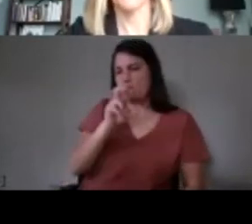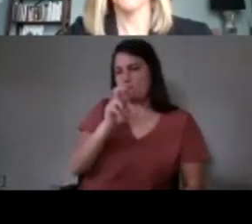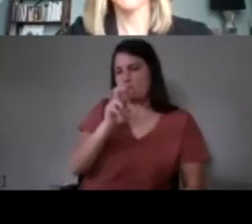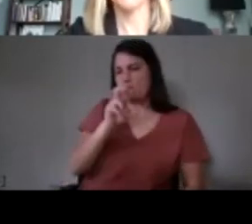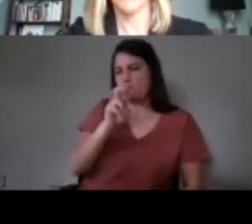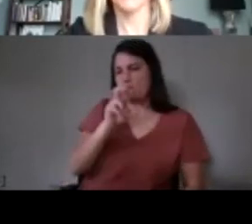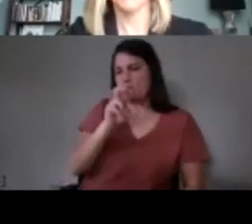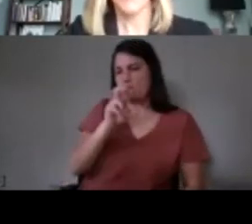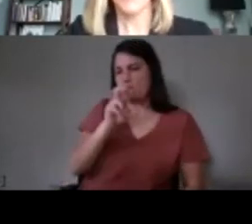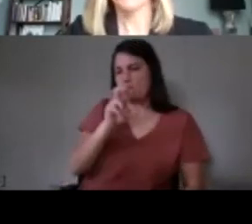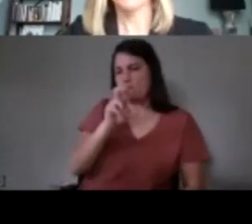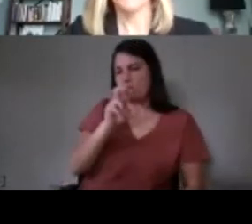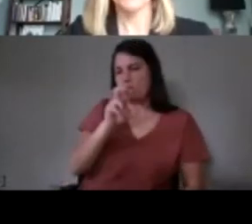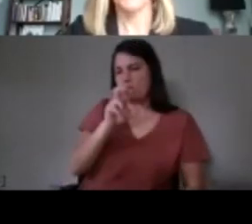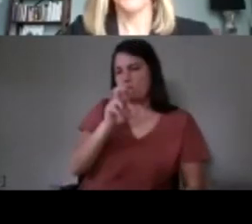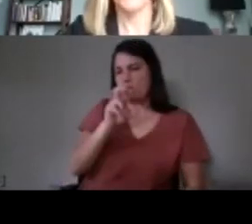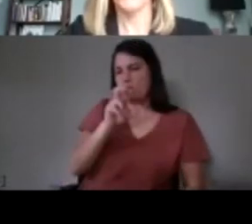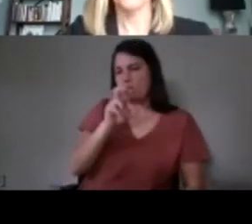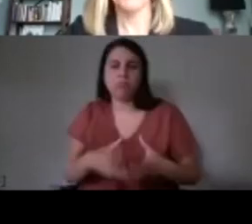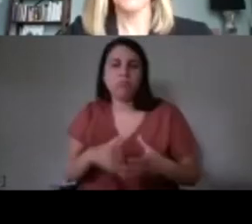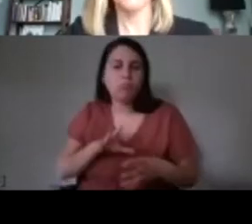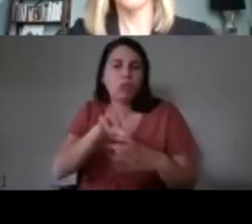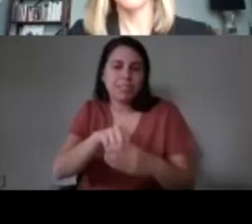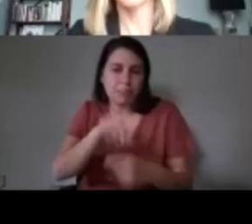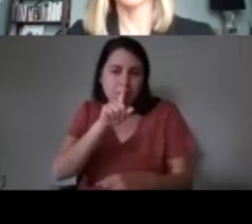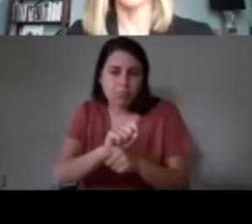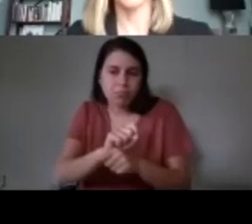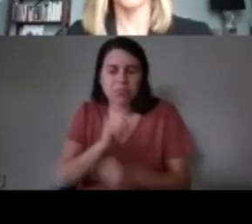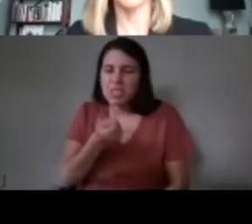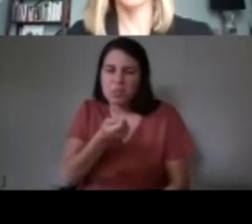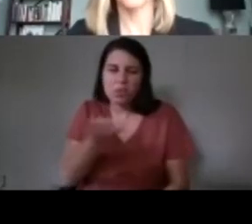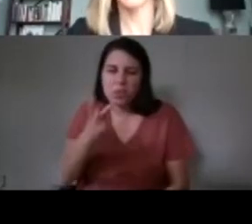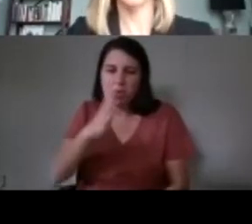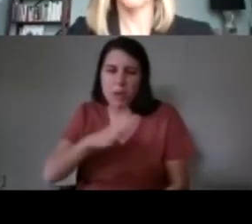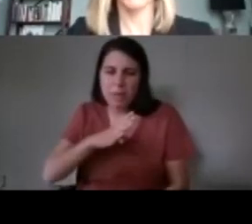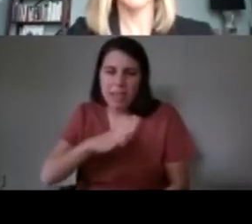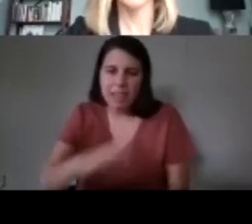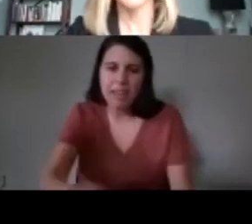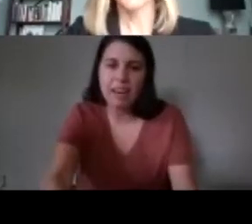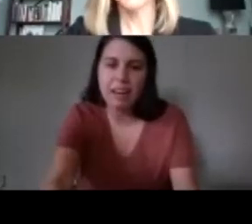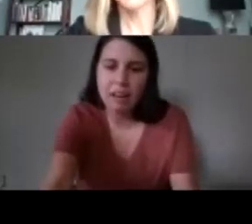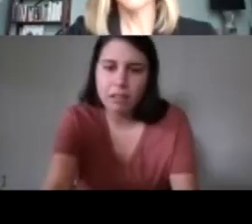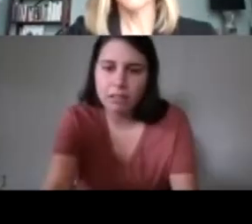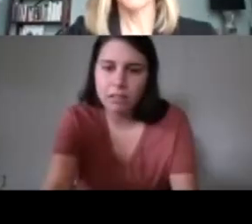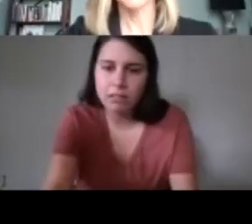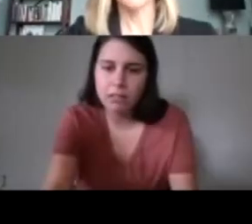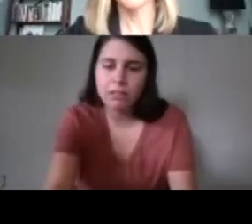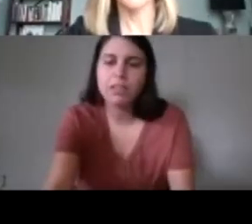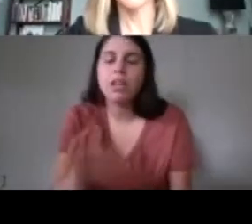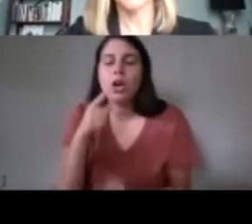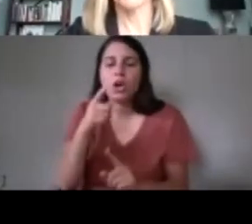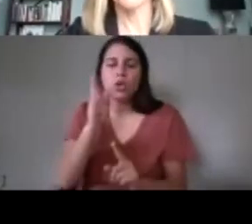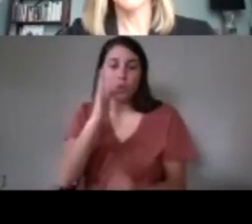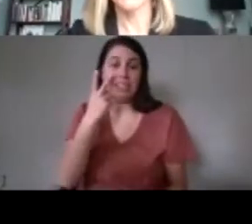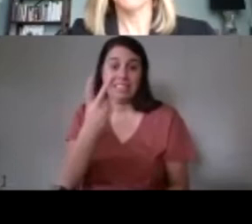those to participate. Very few women in this group, so only 14 women. So you'll see that most of the